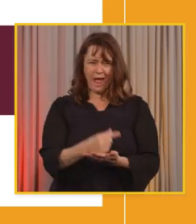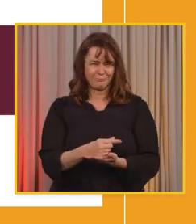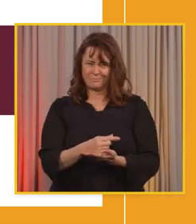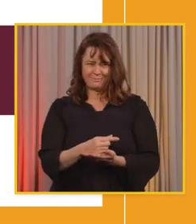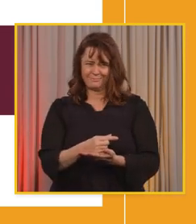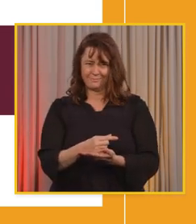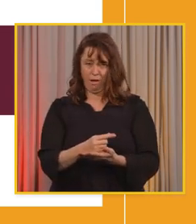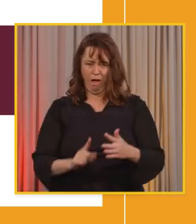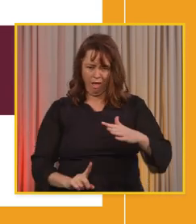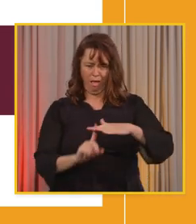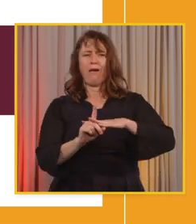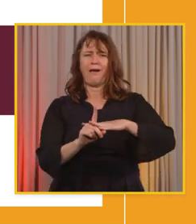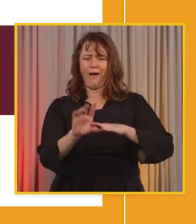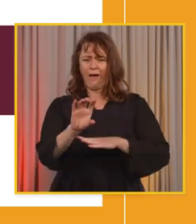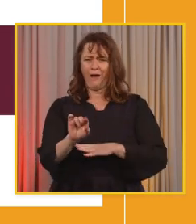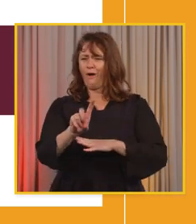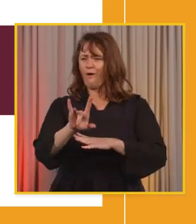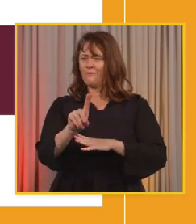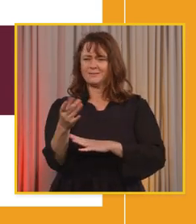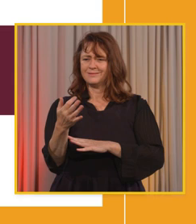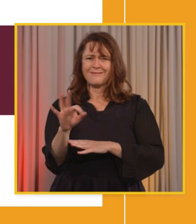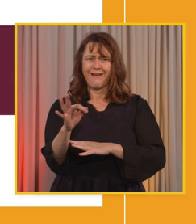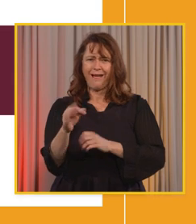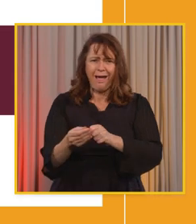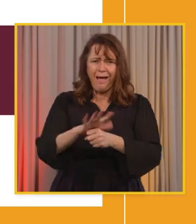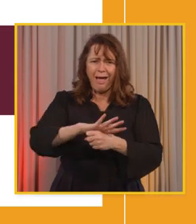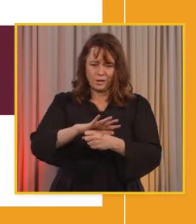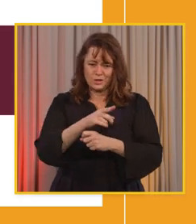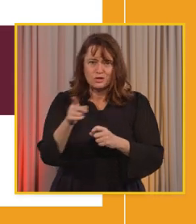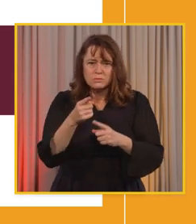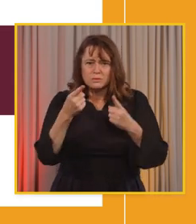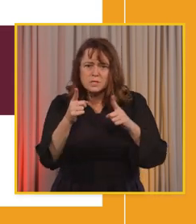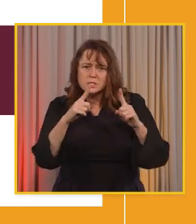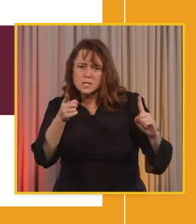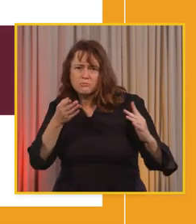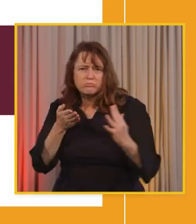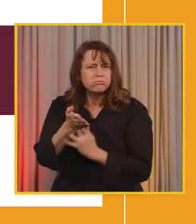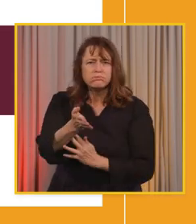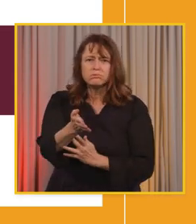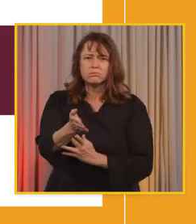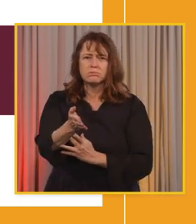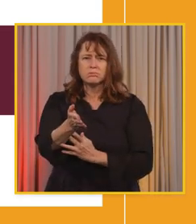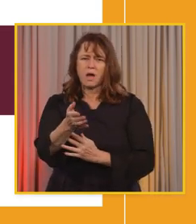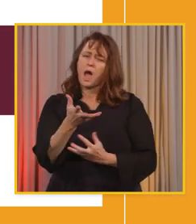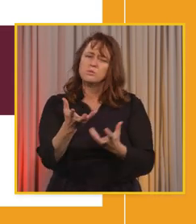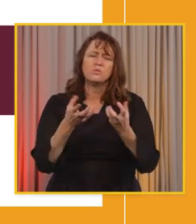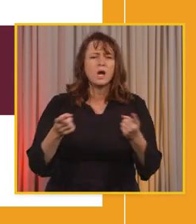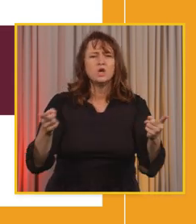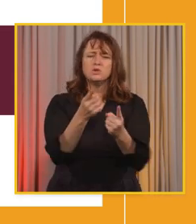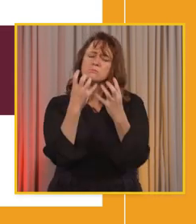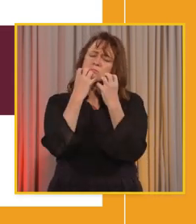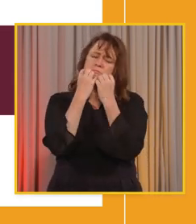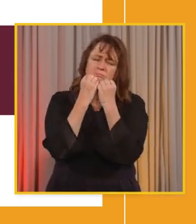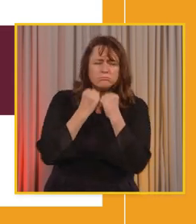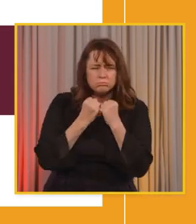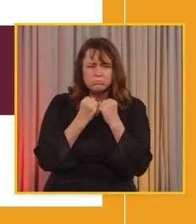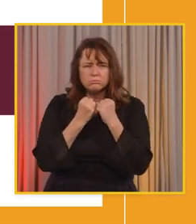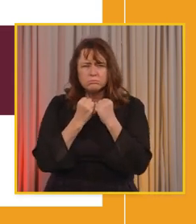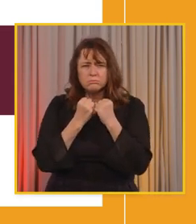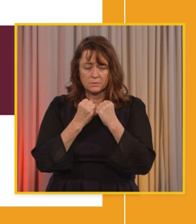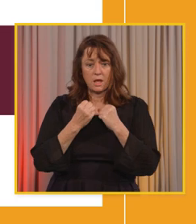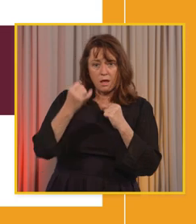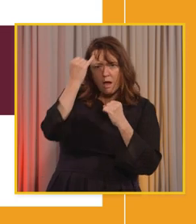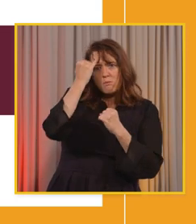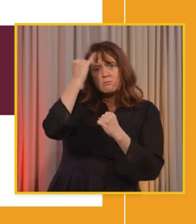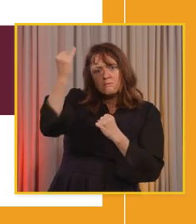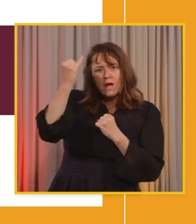spring 2020, you battled the COVID-19 virus and emerged victorious. Graduation is your reward, and I want you to savor it.